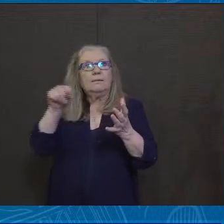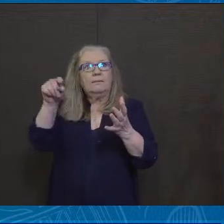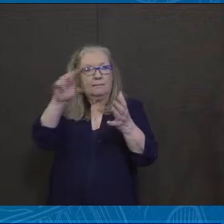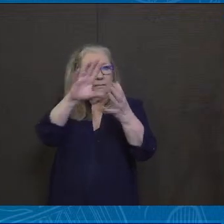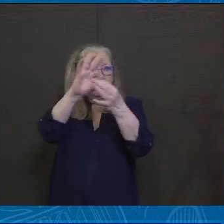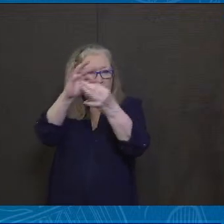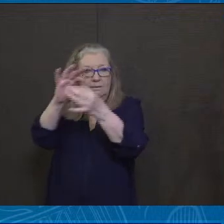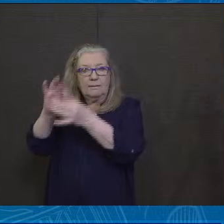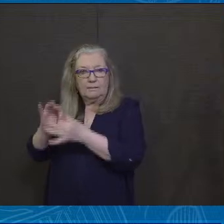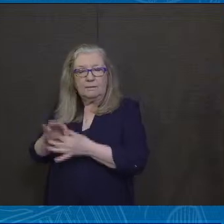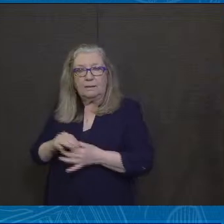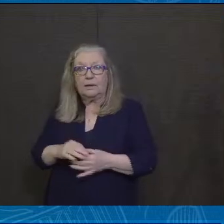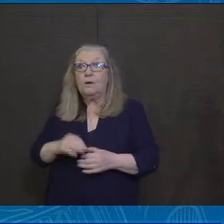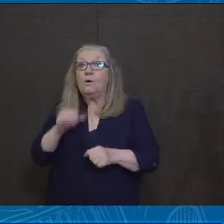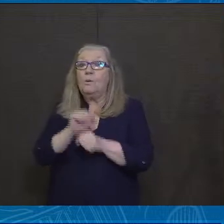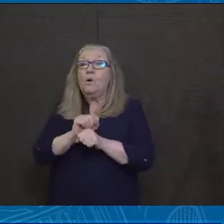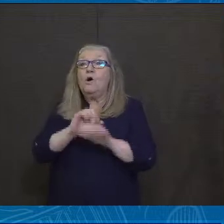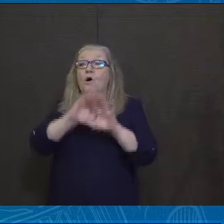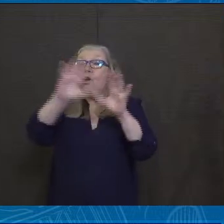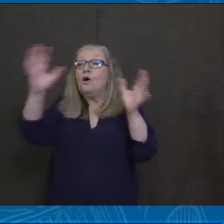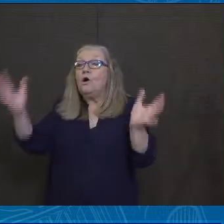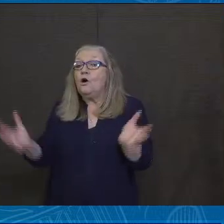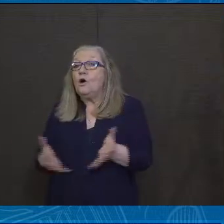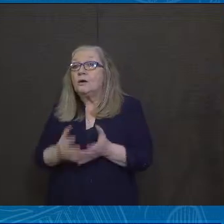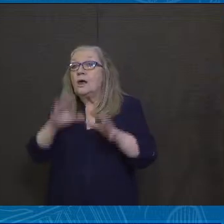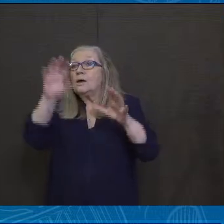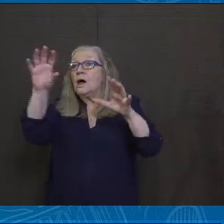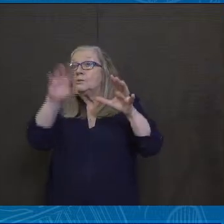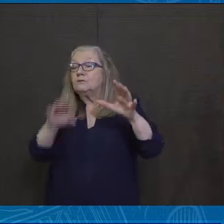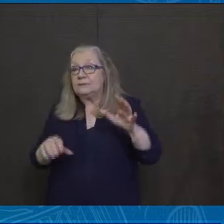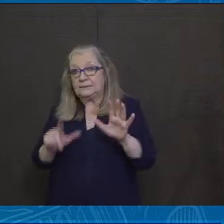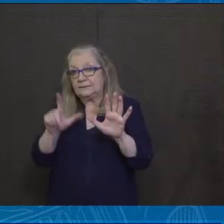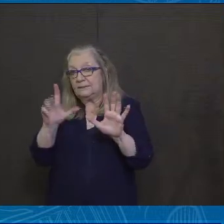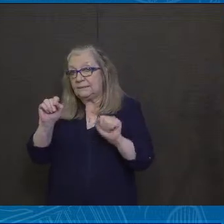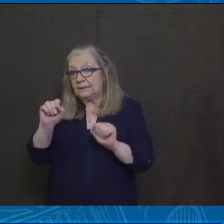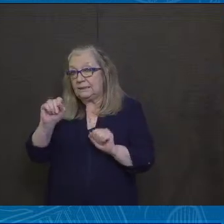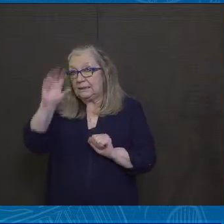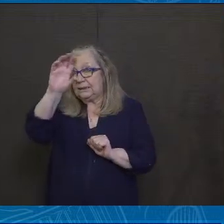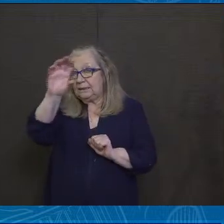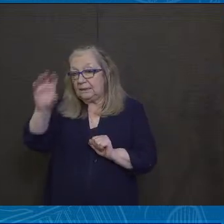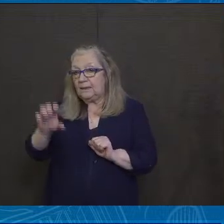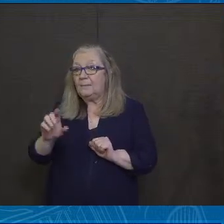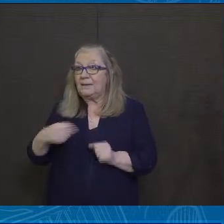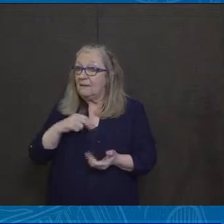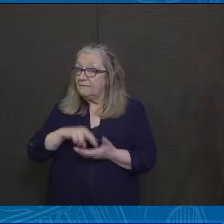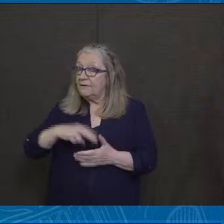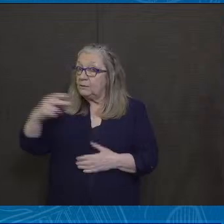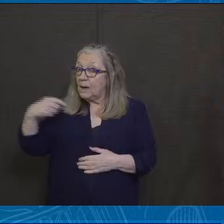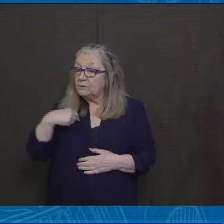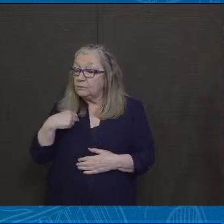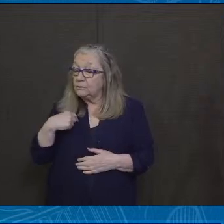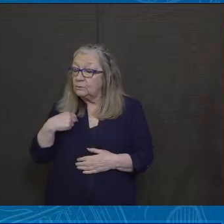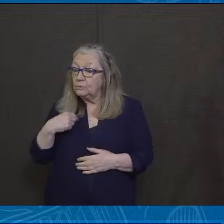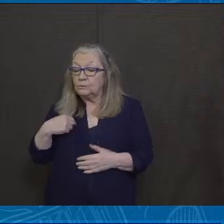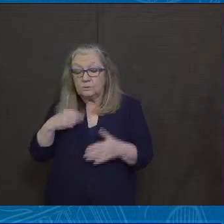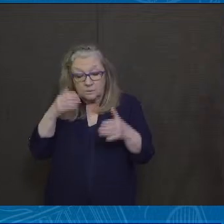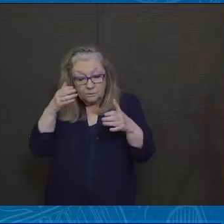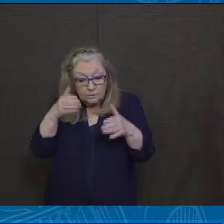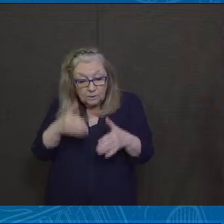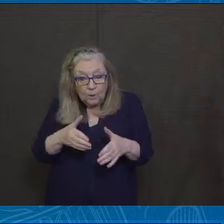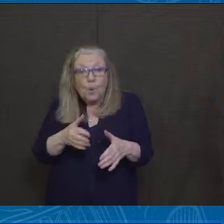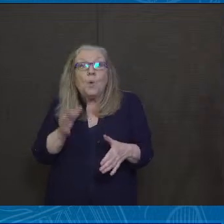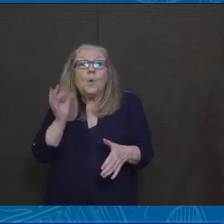organization that works in 70 countries. However, in Vanuatu, our focus is only on women